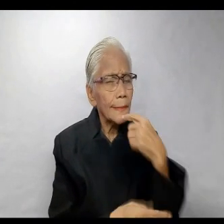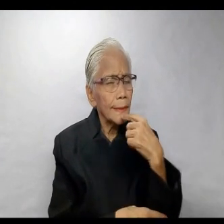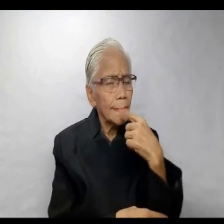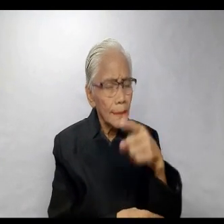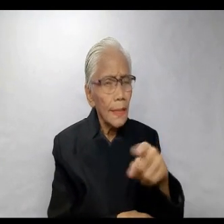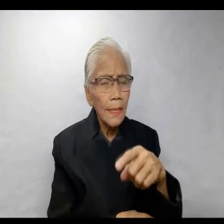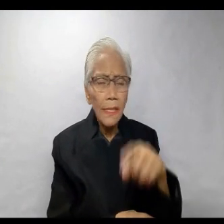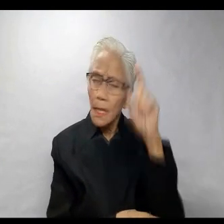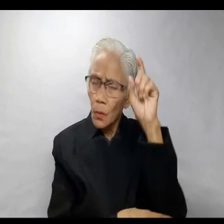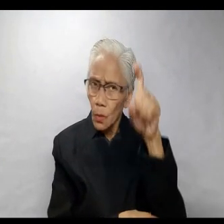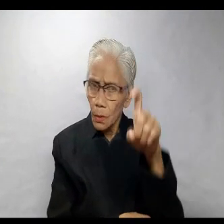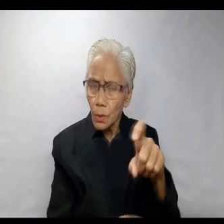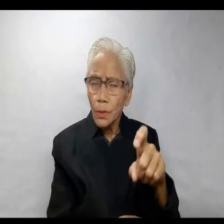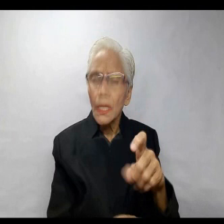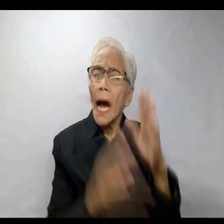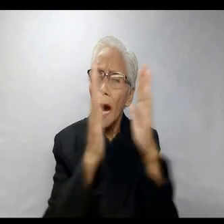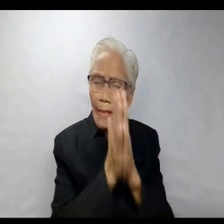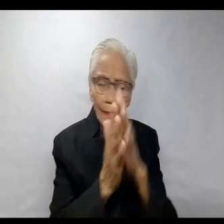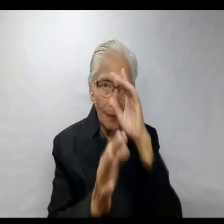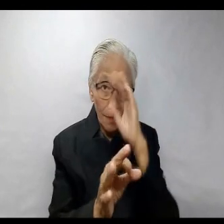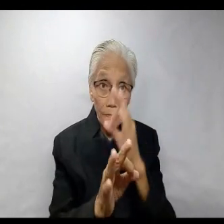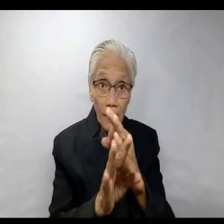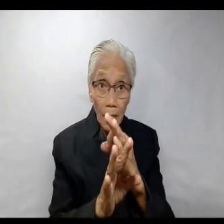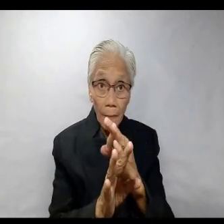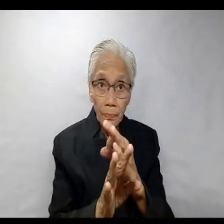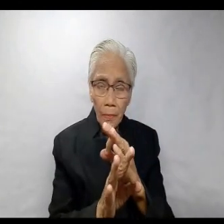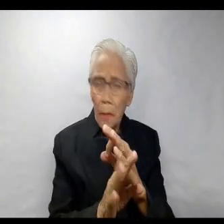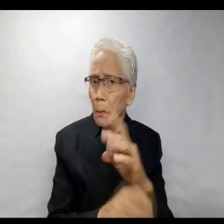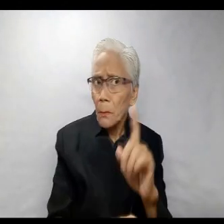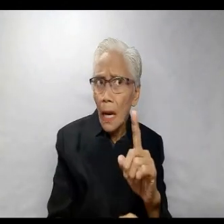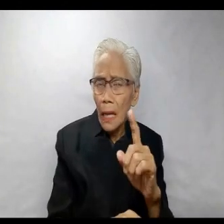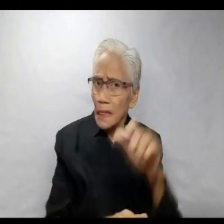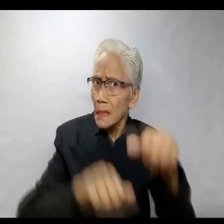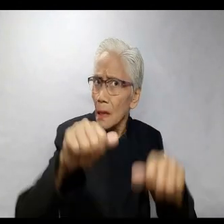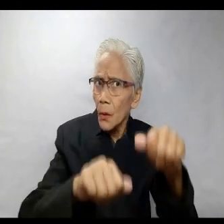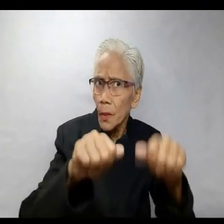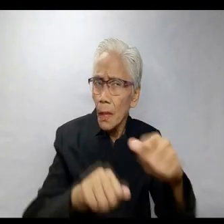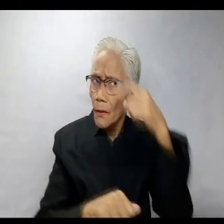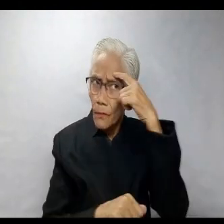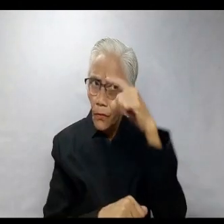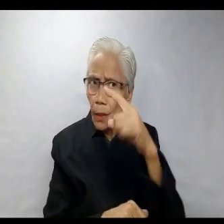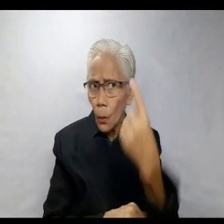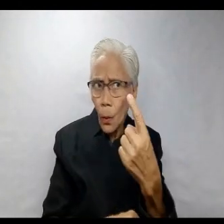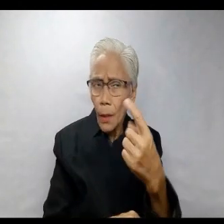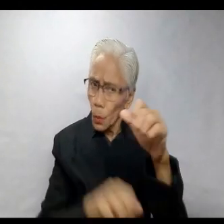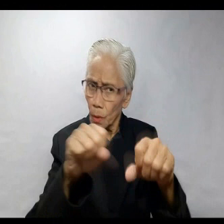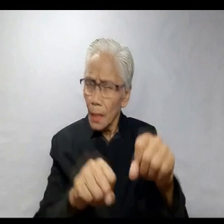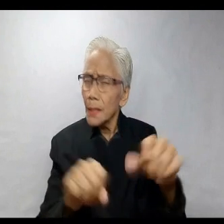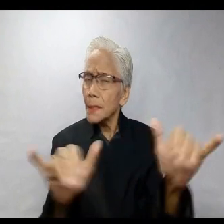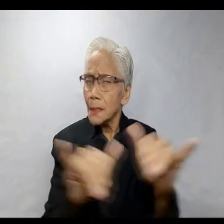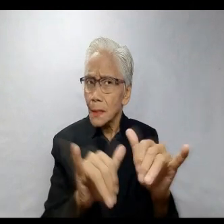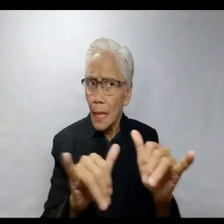us, but he should ask in faith, not doubting, for the one who doubts